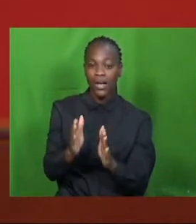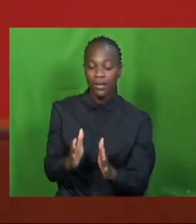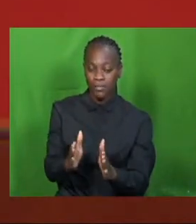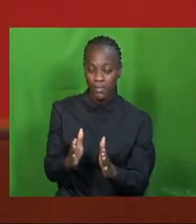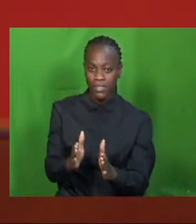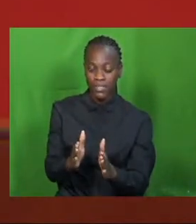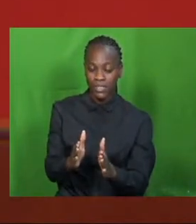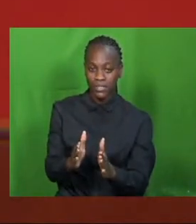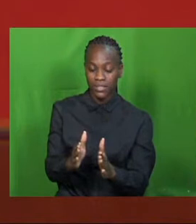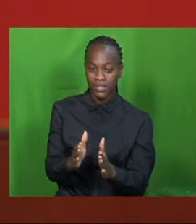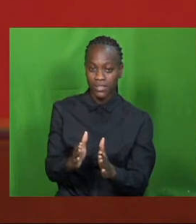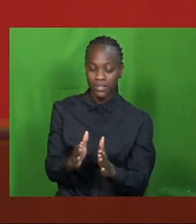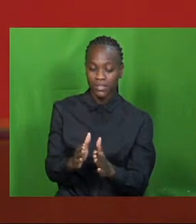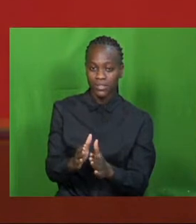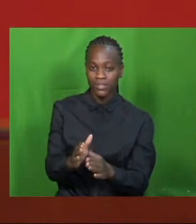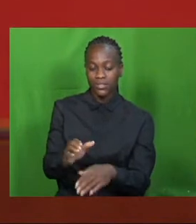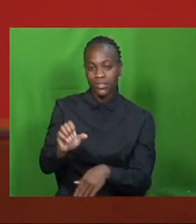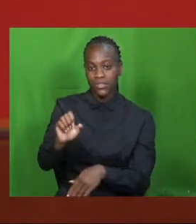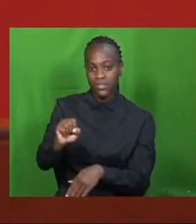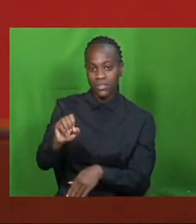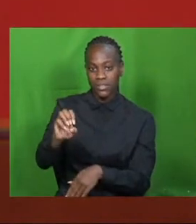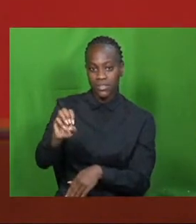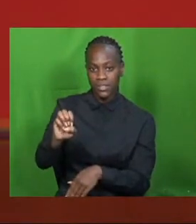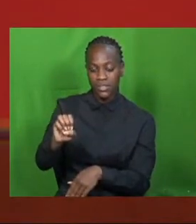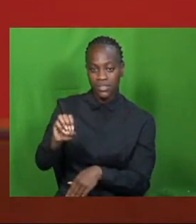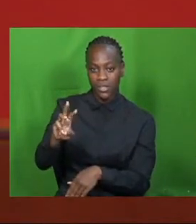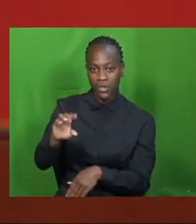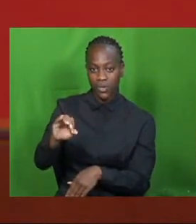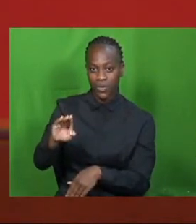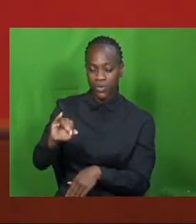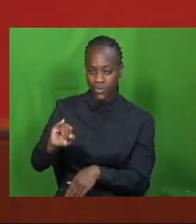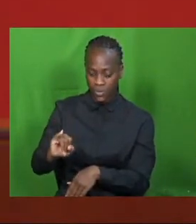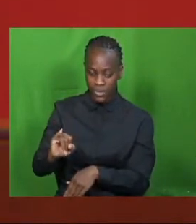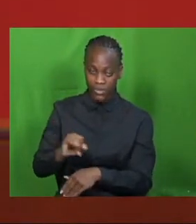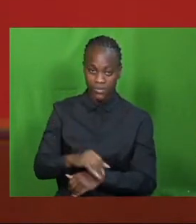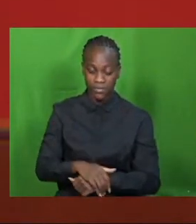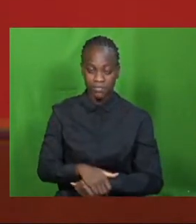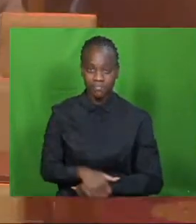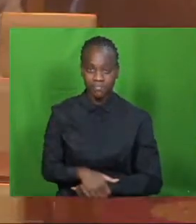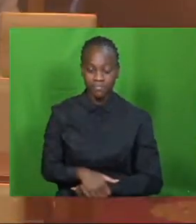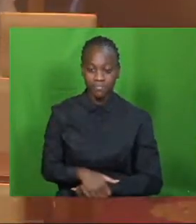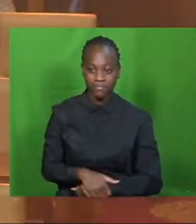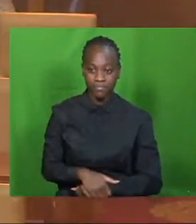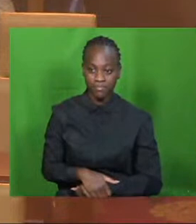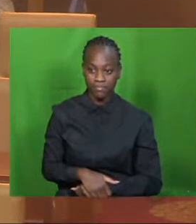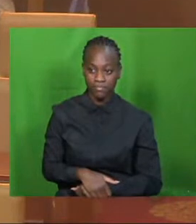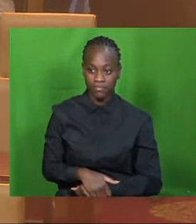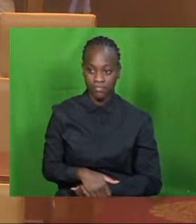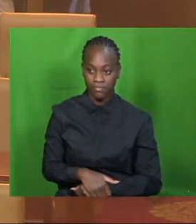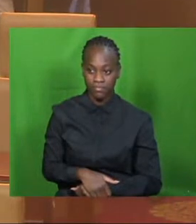clearly, and he will communicate accordingly to the Minister for Finance.